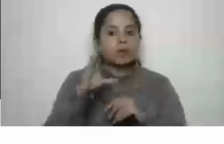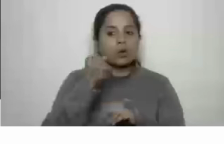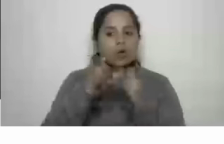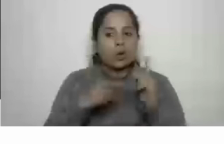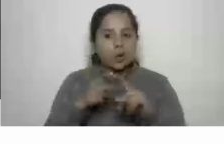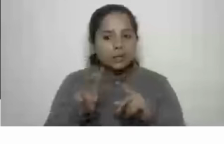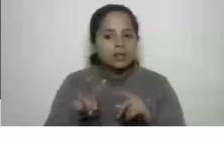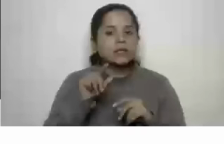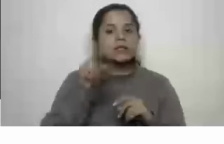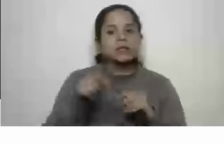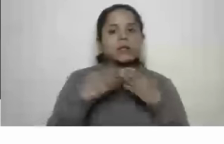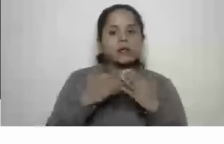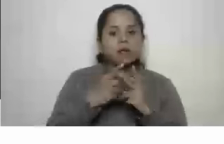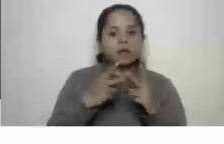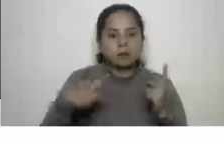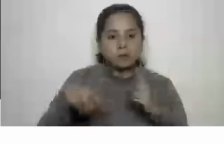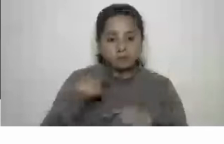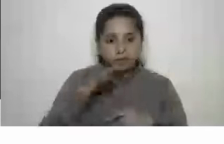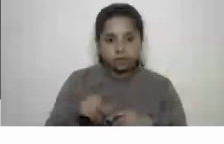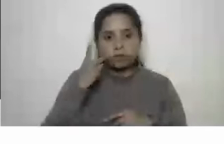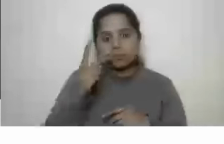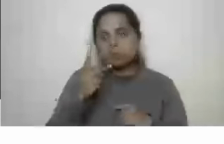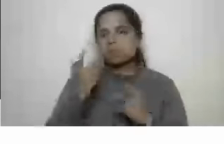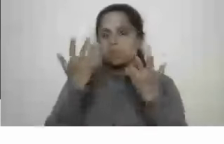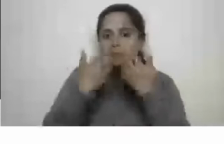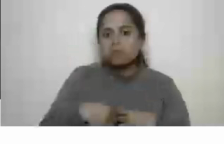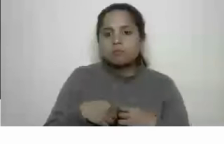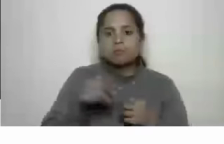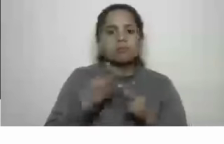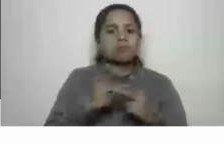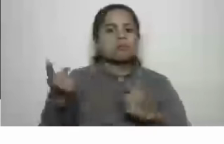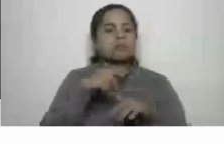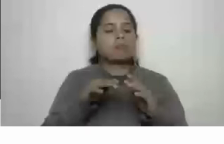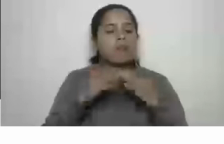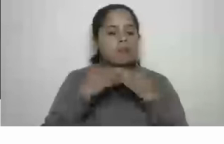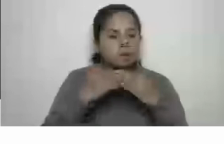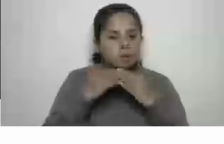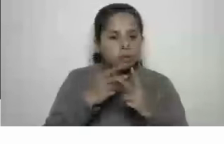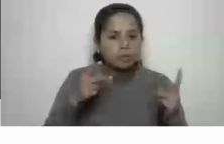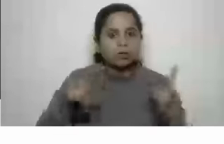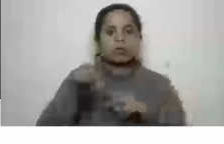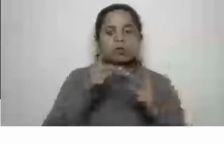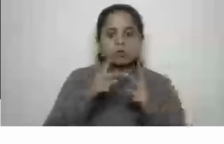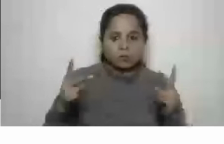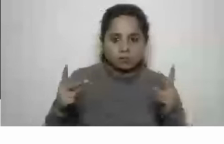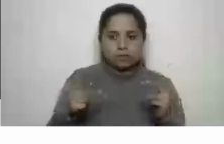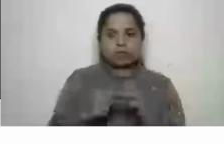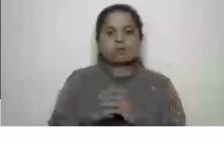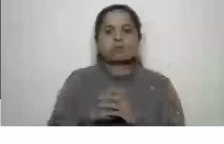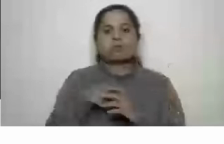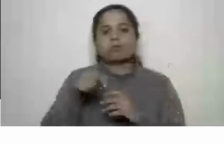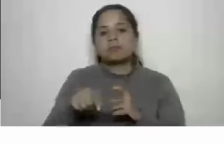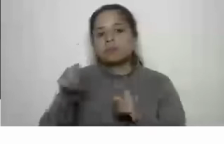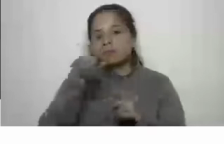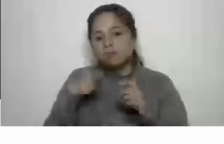proficiency. Again, it is also observed that multilingual education has the potential to provide richer